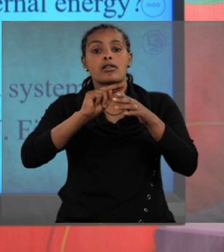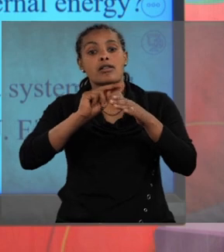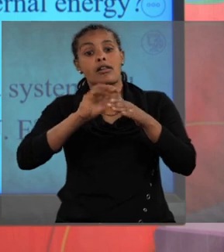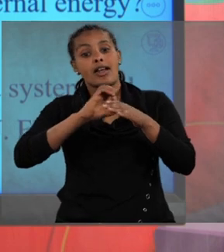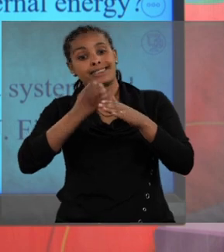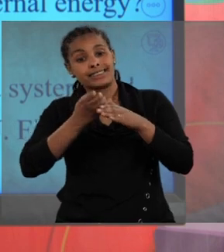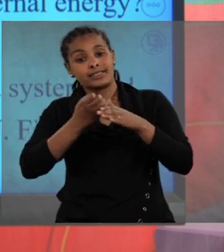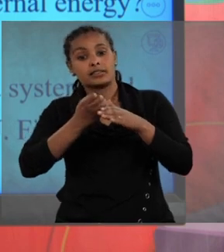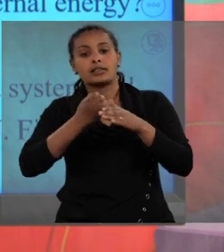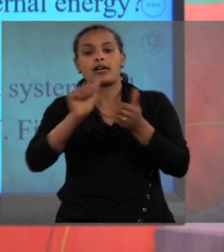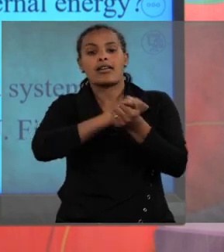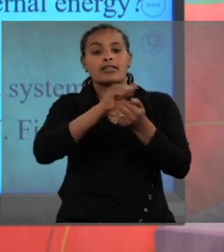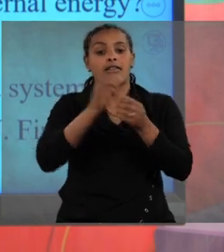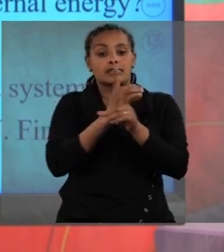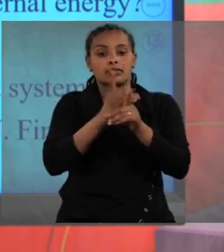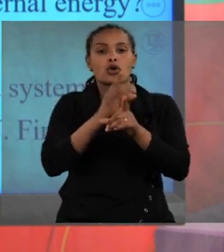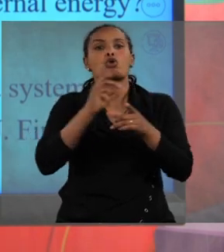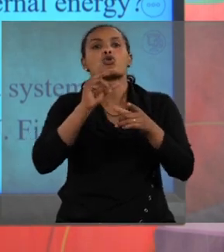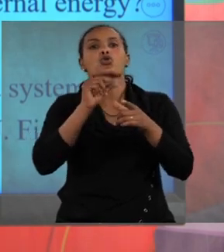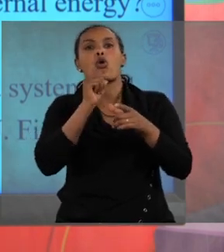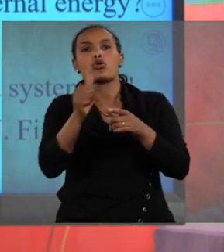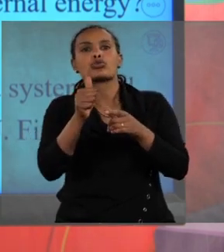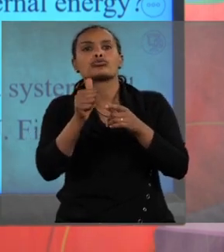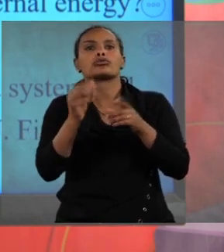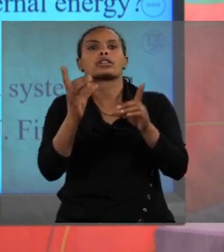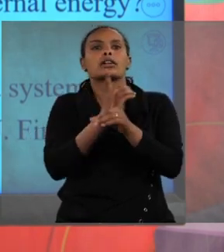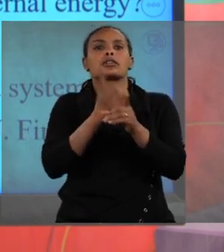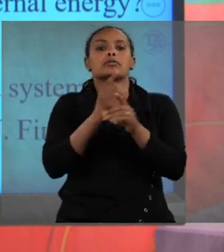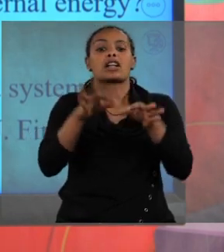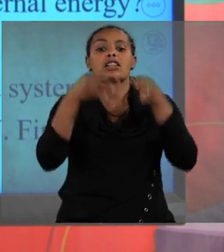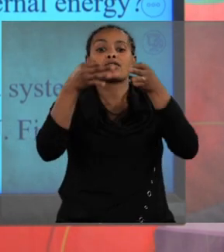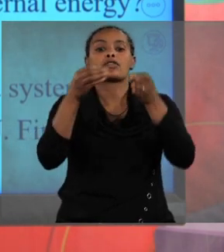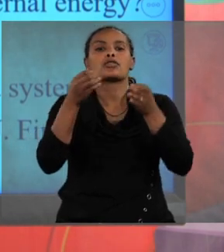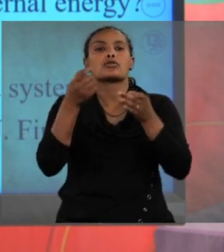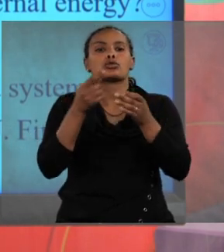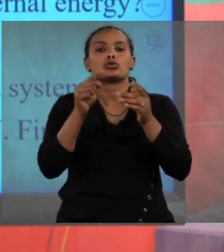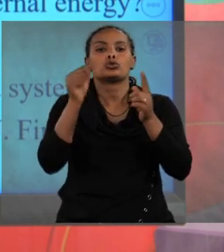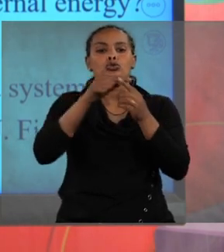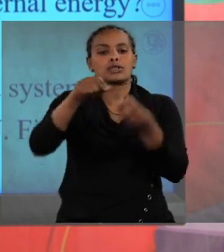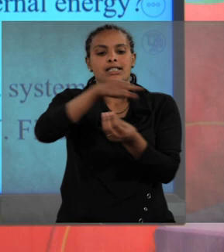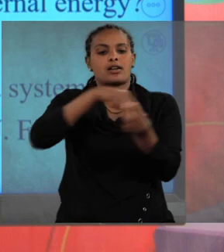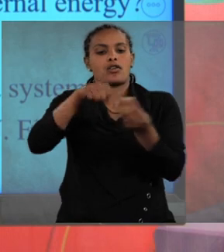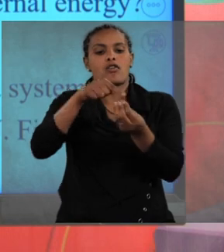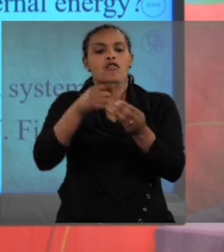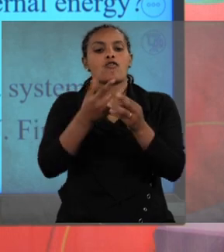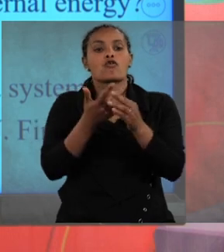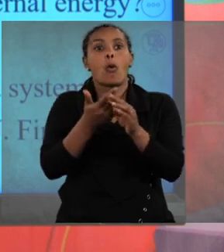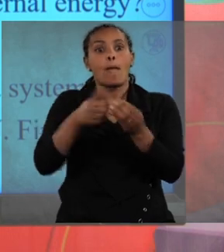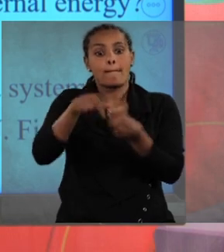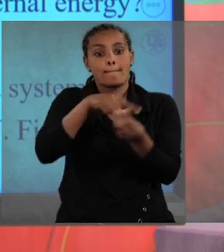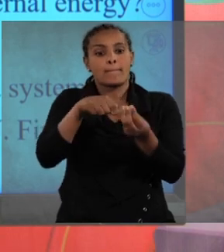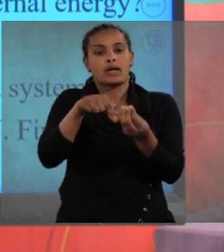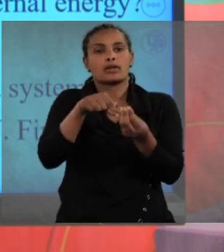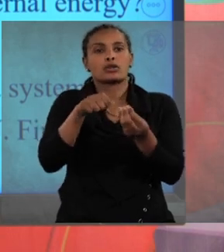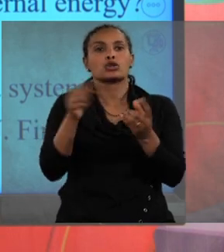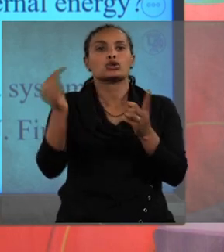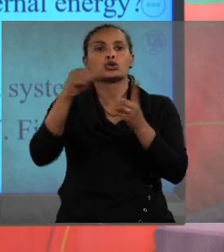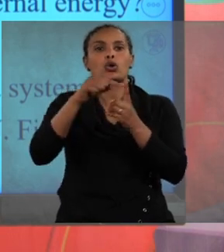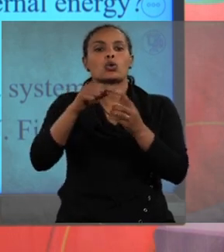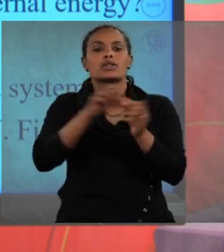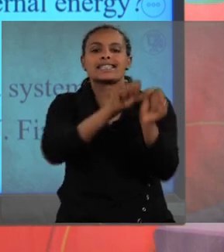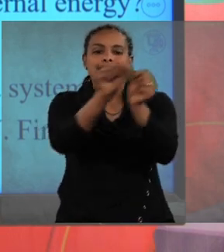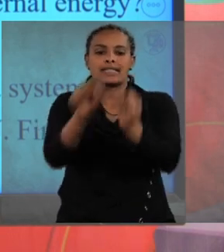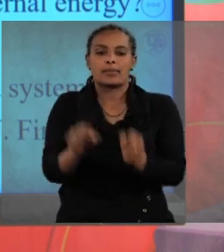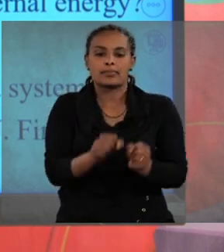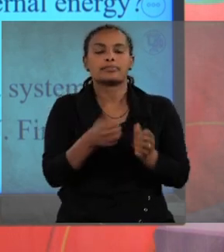nor destroyed, but transferred from the system into the surrounding, or from the surrounding into the